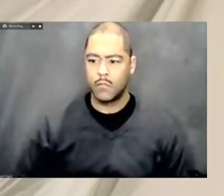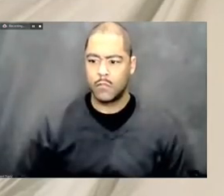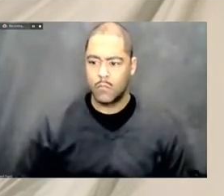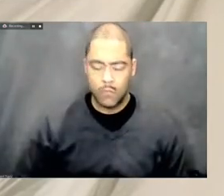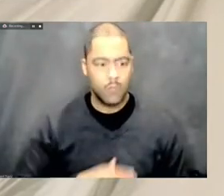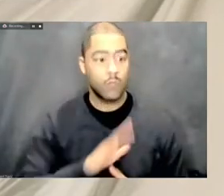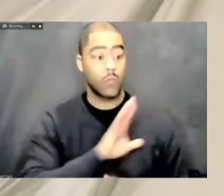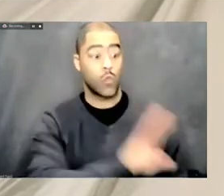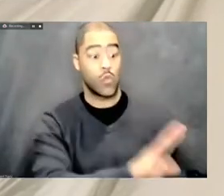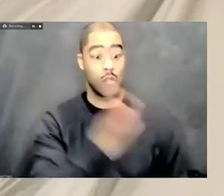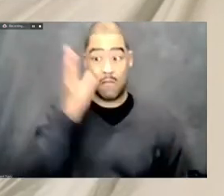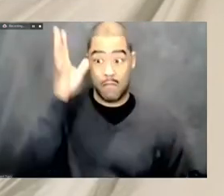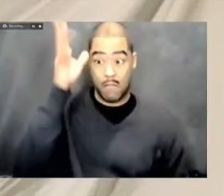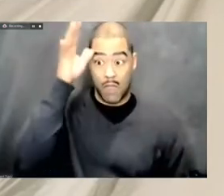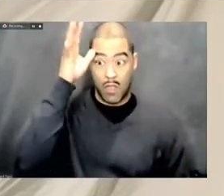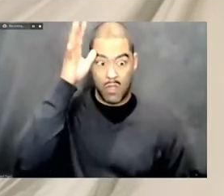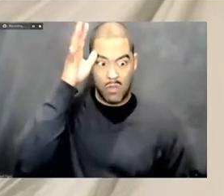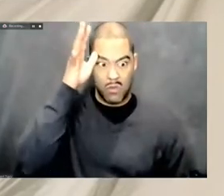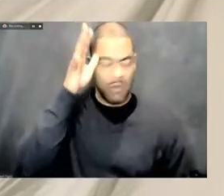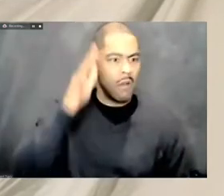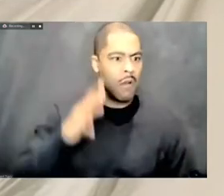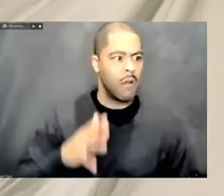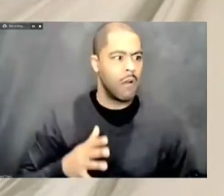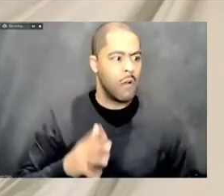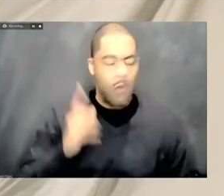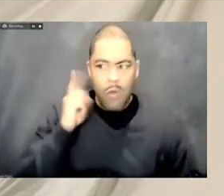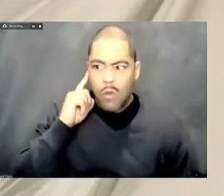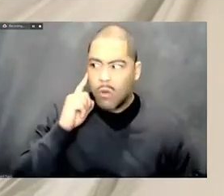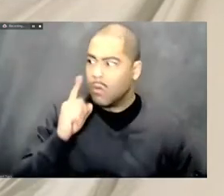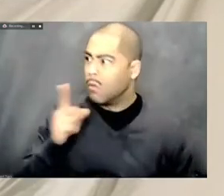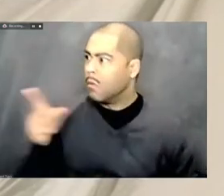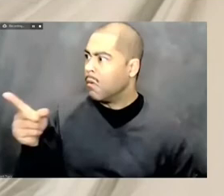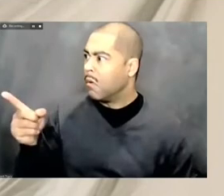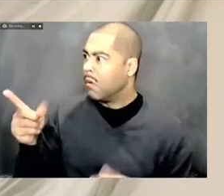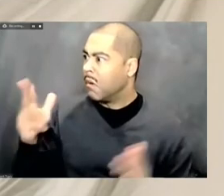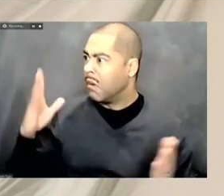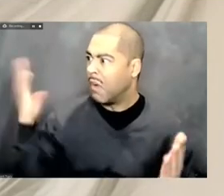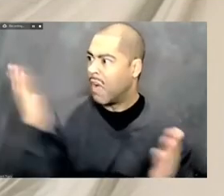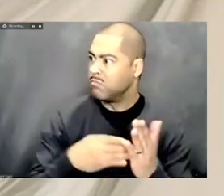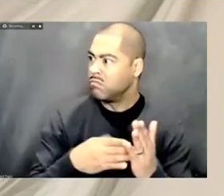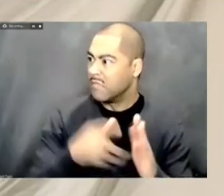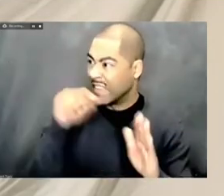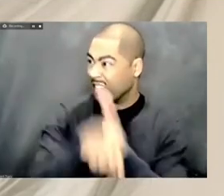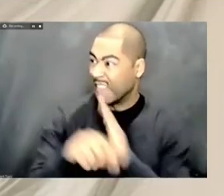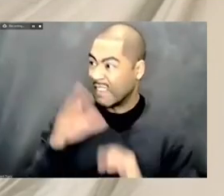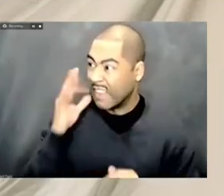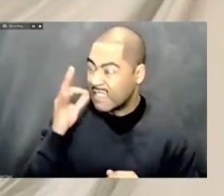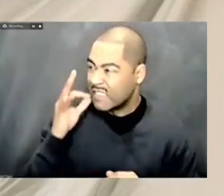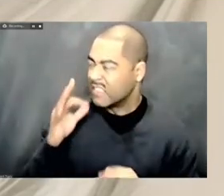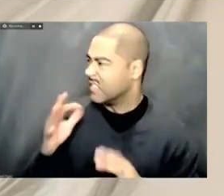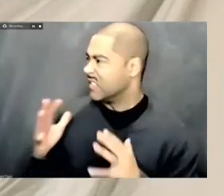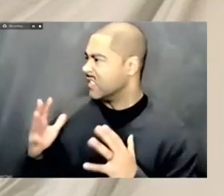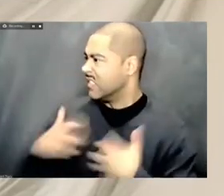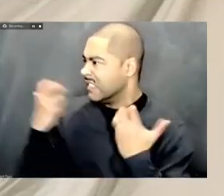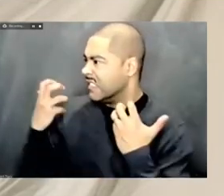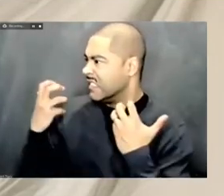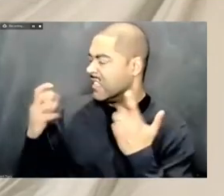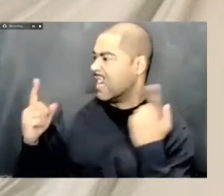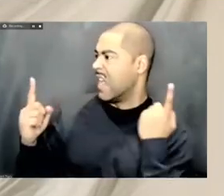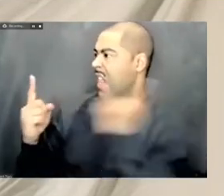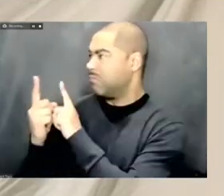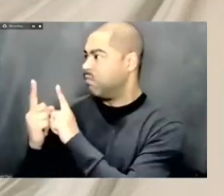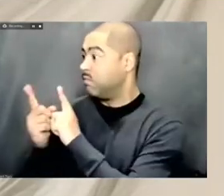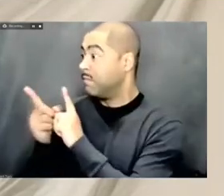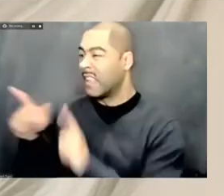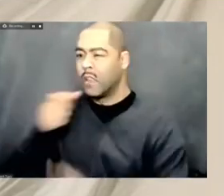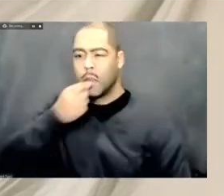about it. He also broke her pinky, stole her checks, and